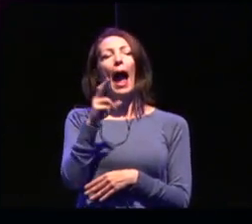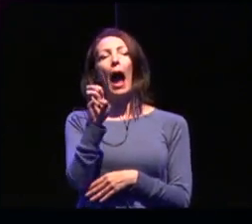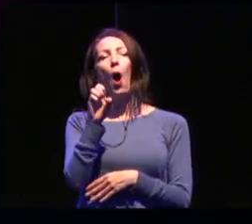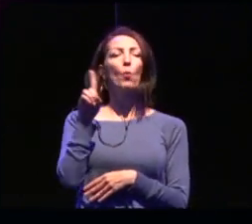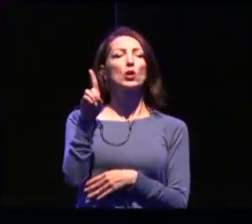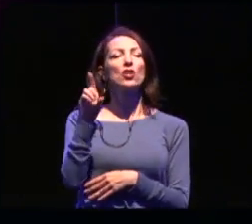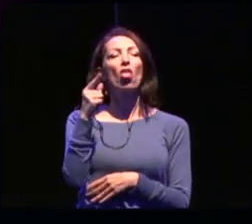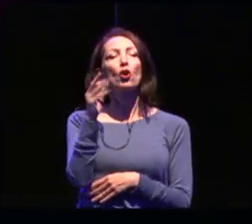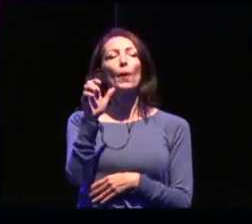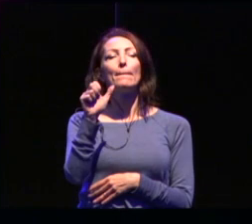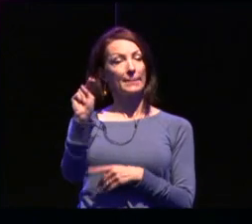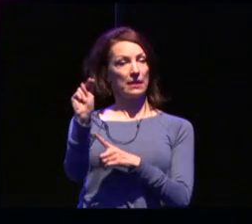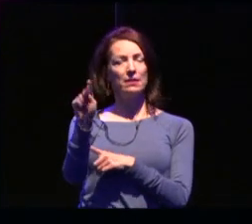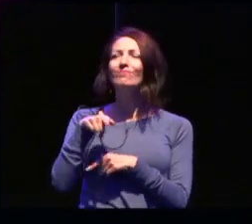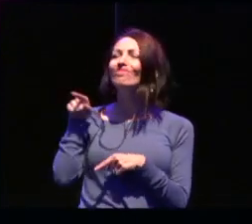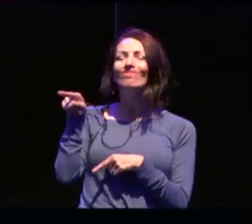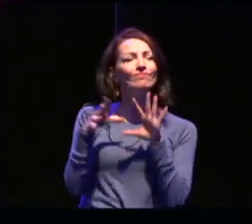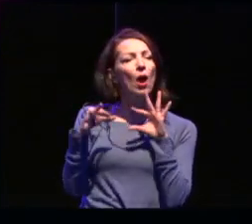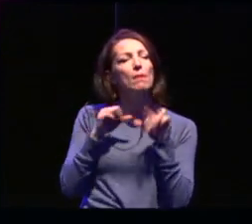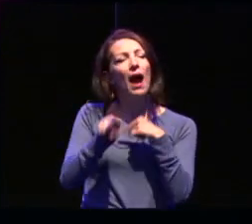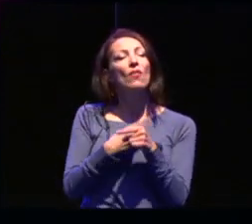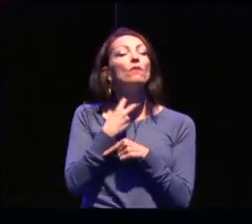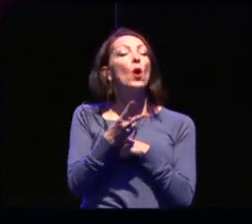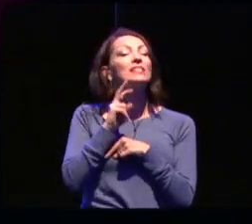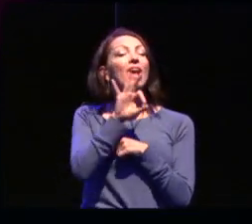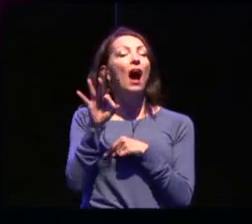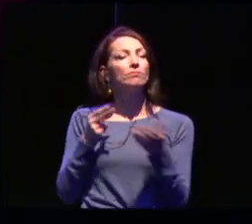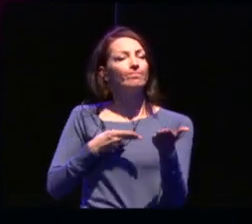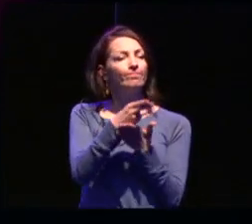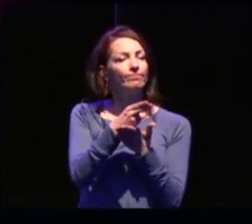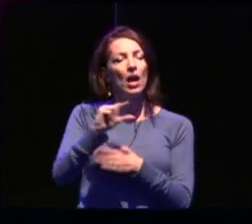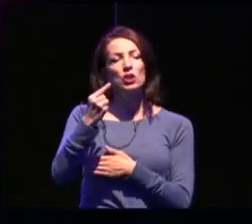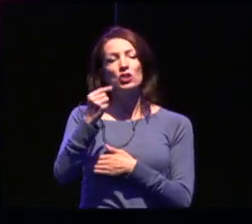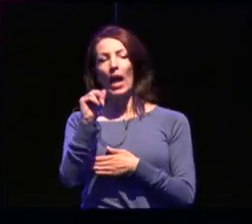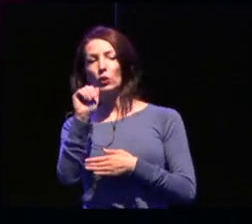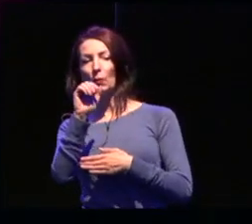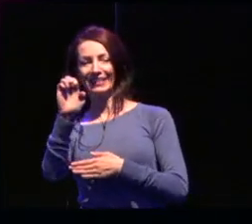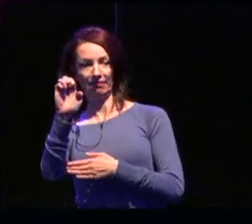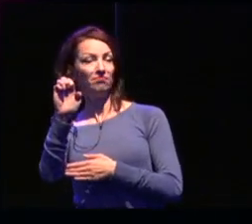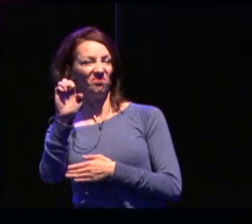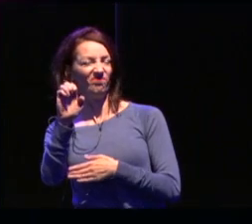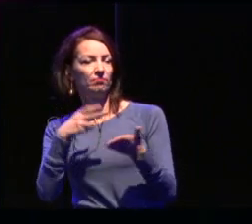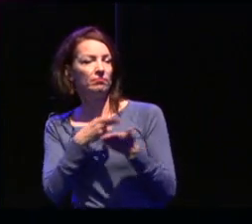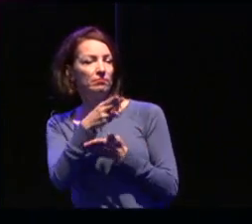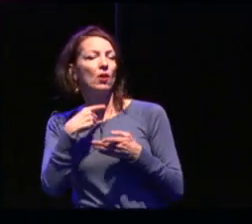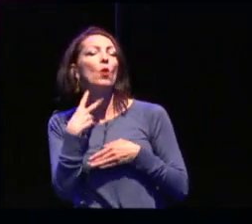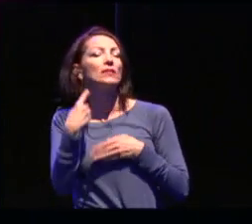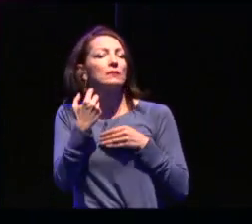of the genuine that is within us. And he talked about the fact that we are to ultimately listen